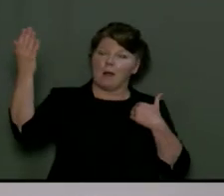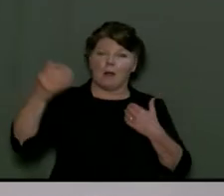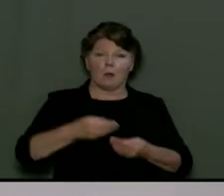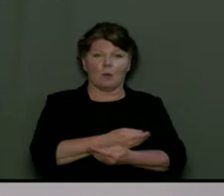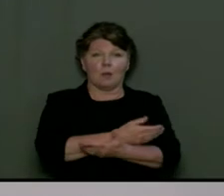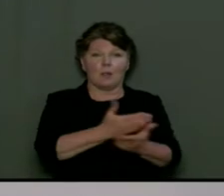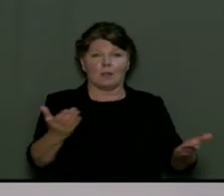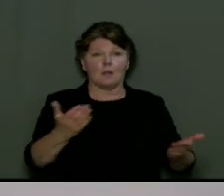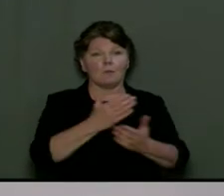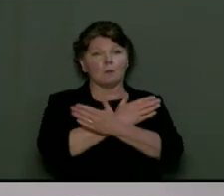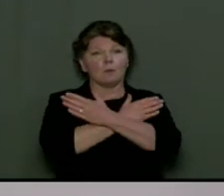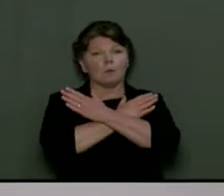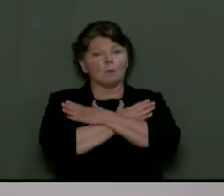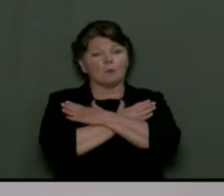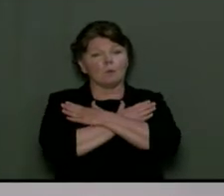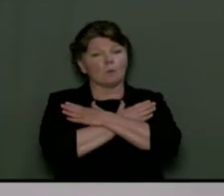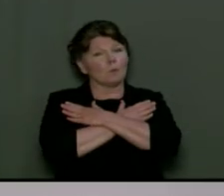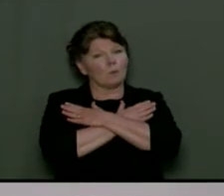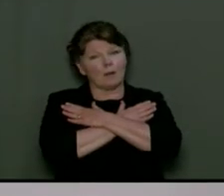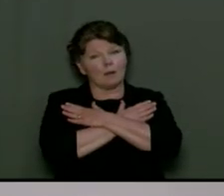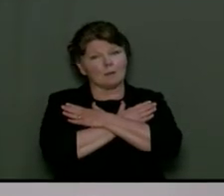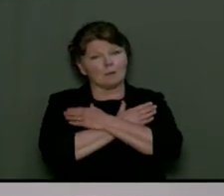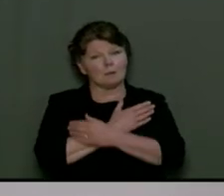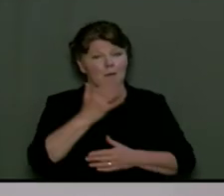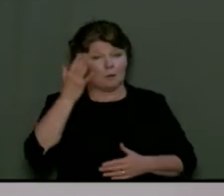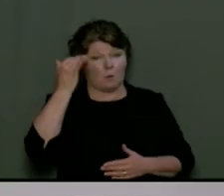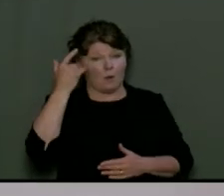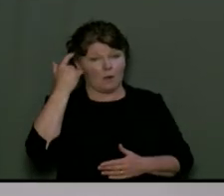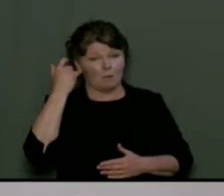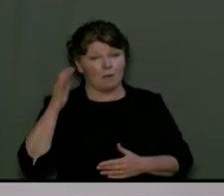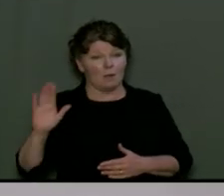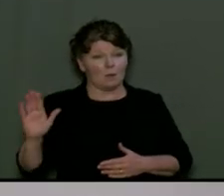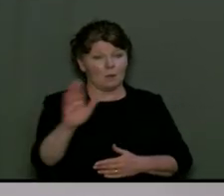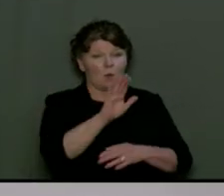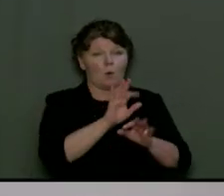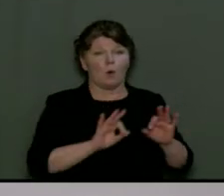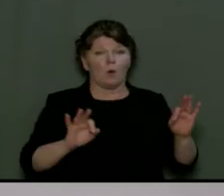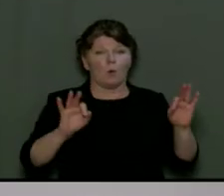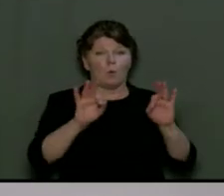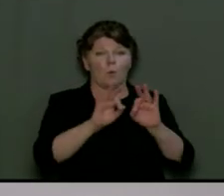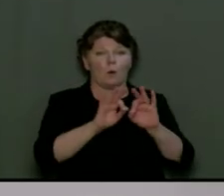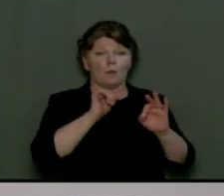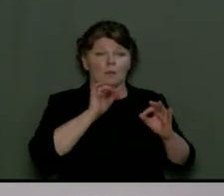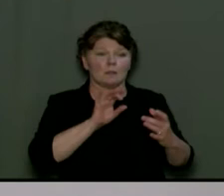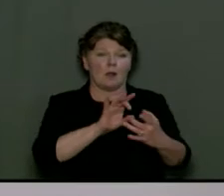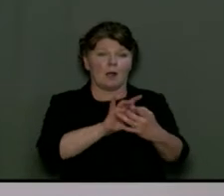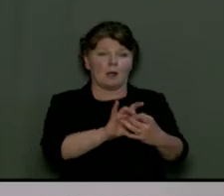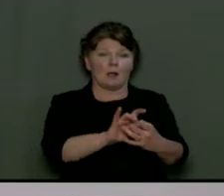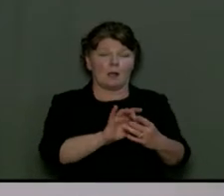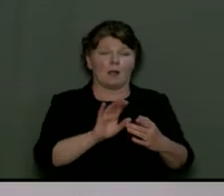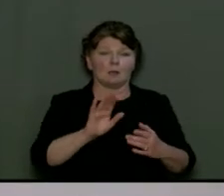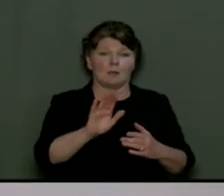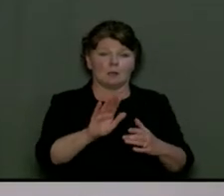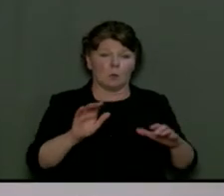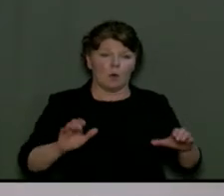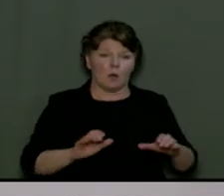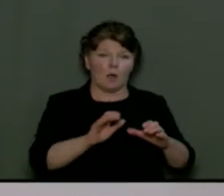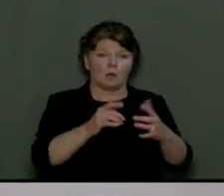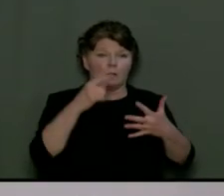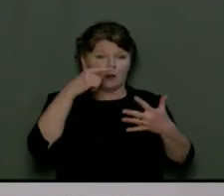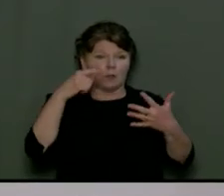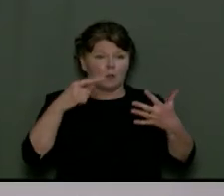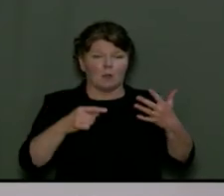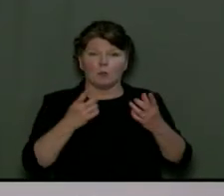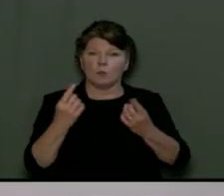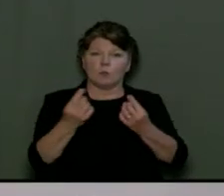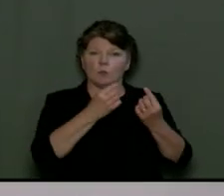He gives you rest because your worth is not tied up in pushing yourself to every bit